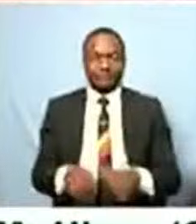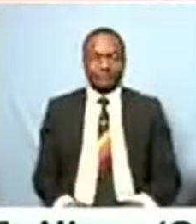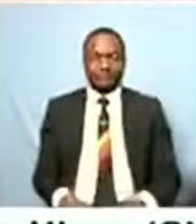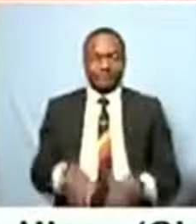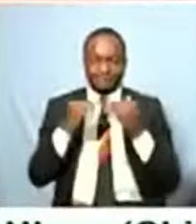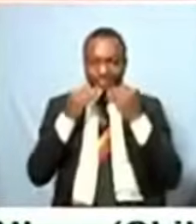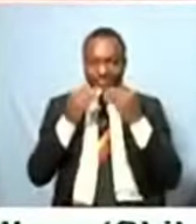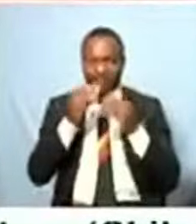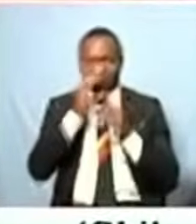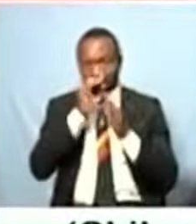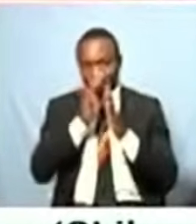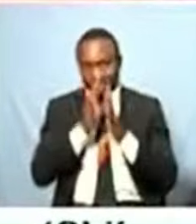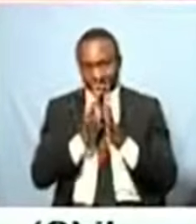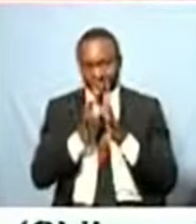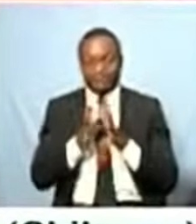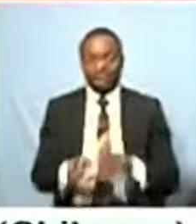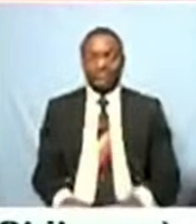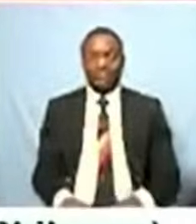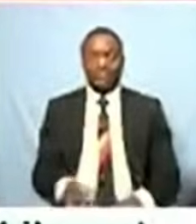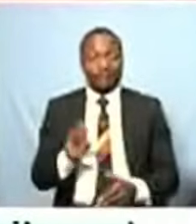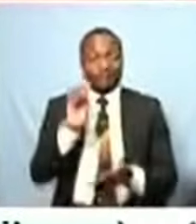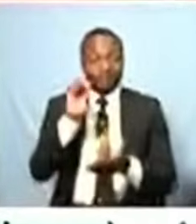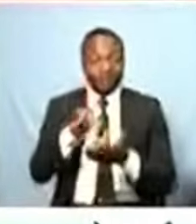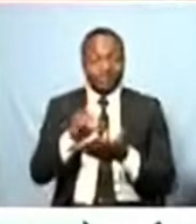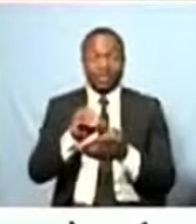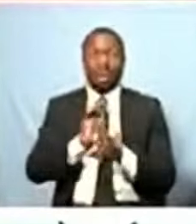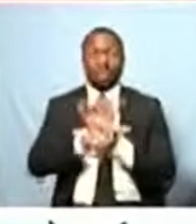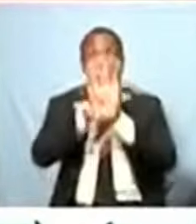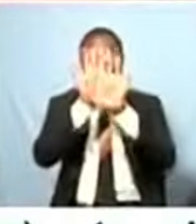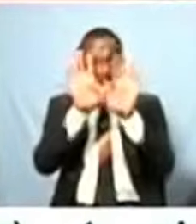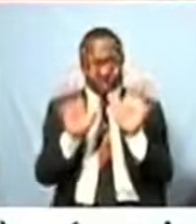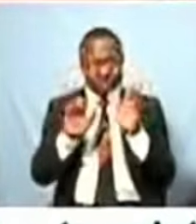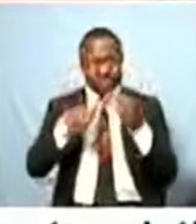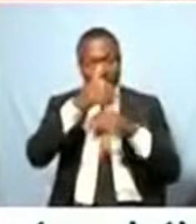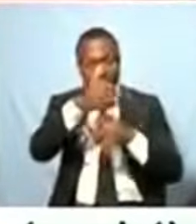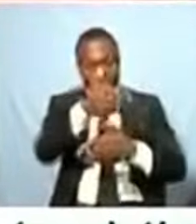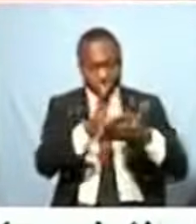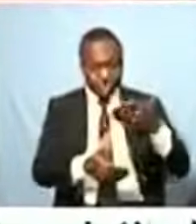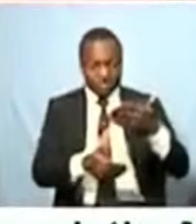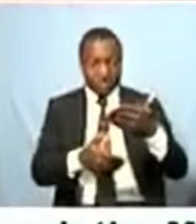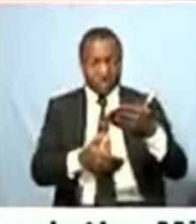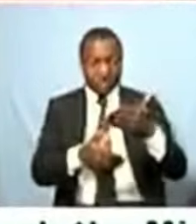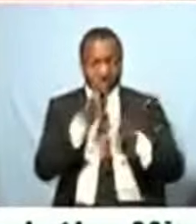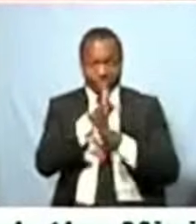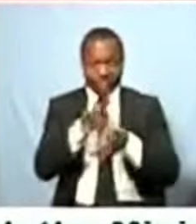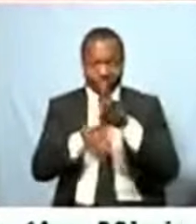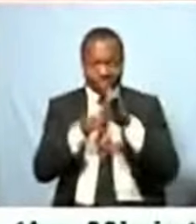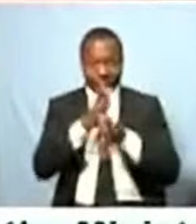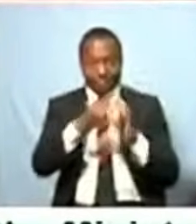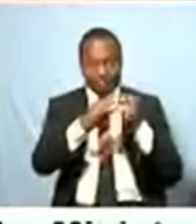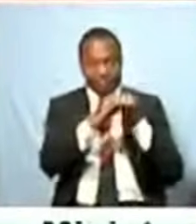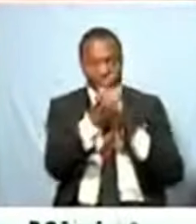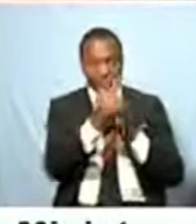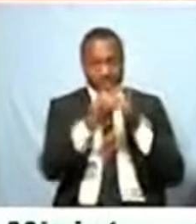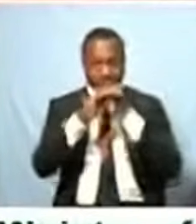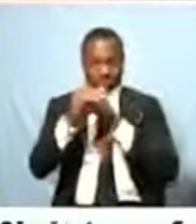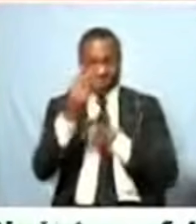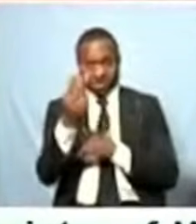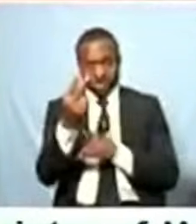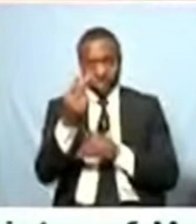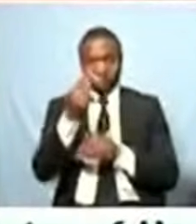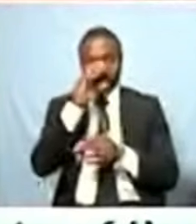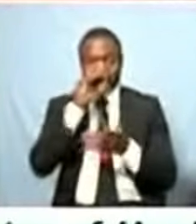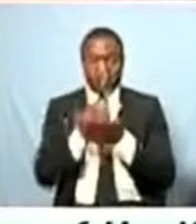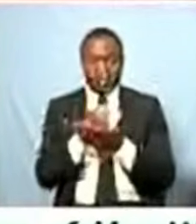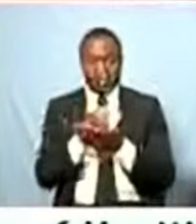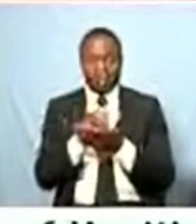Thank you, Madam Speaker. I put it very clear that out of these which are being constructed in phase 1 and phase 2, Chilanga